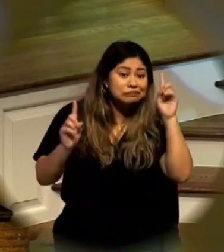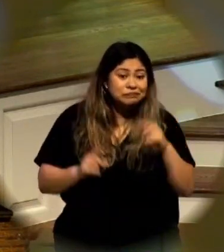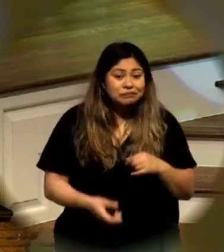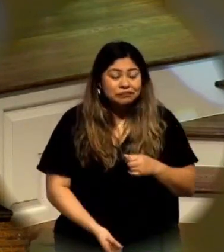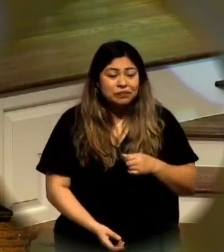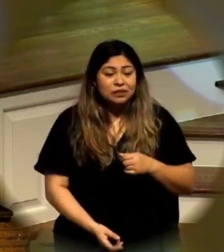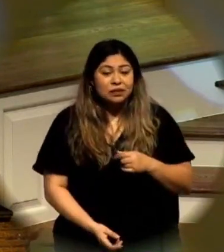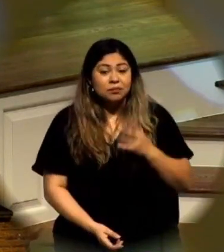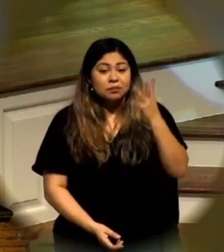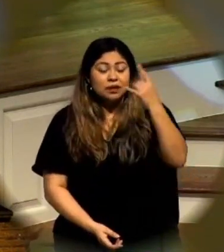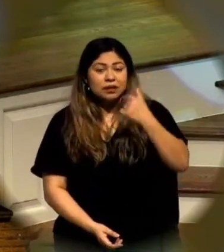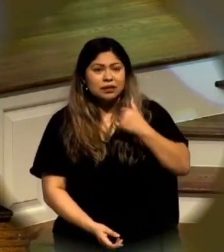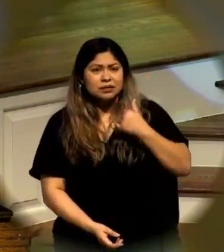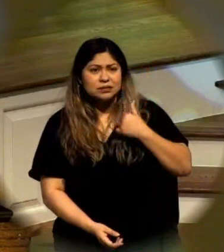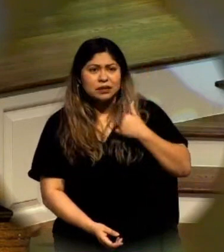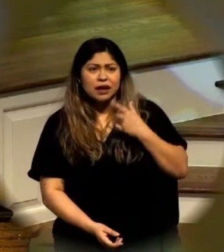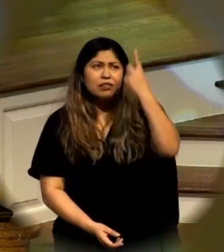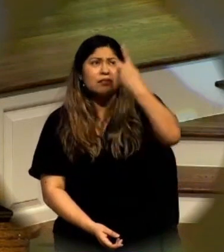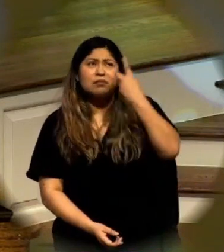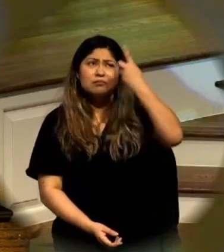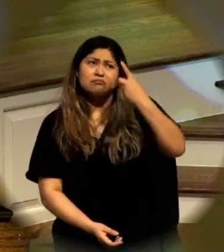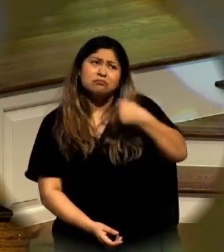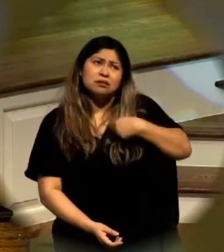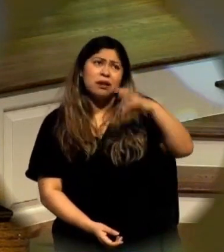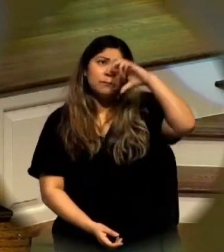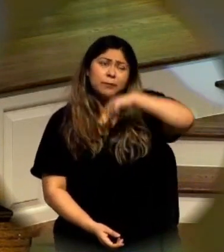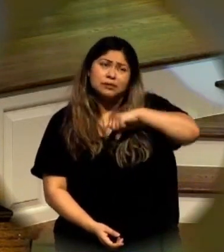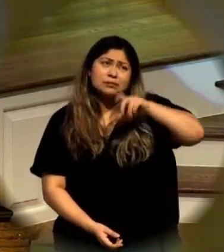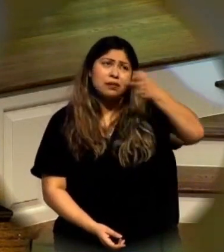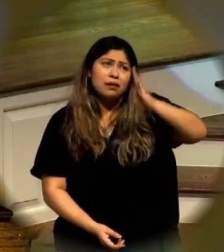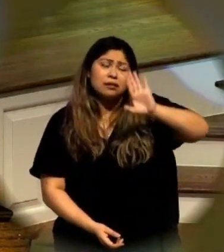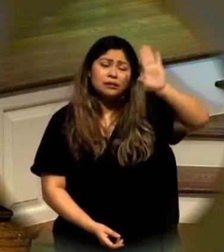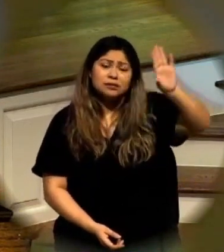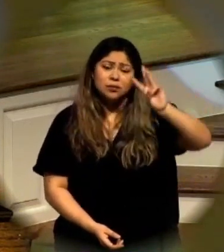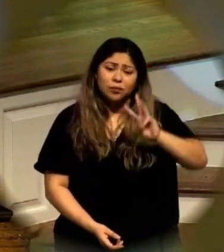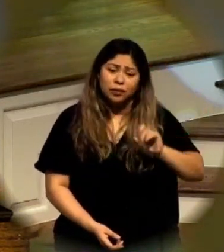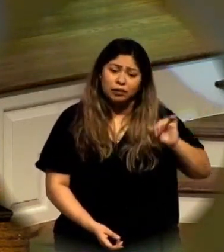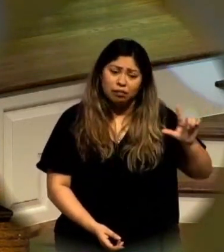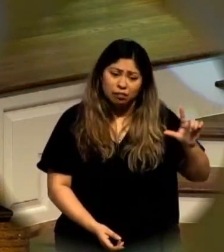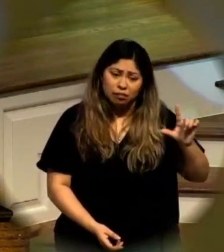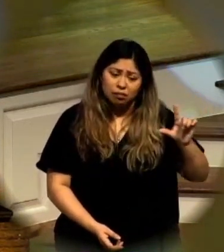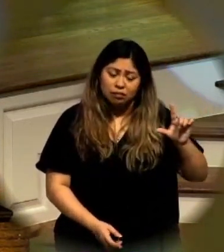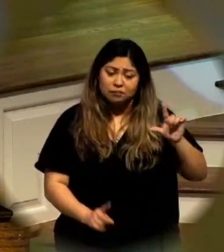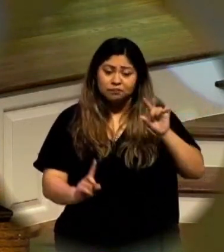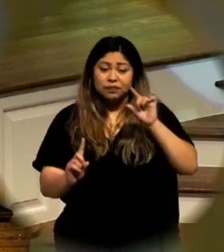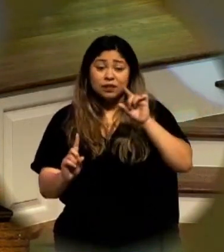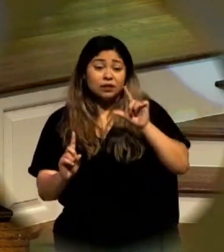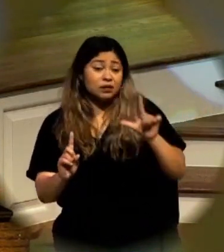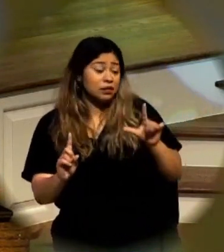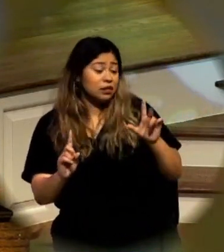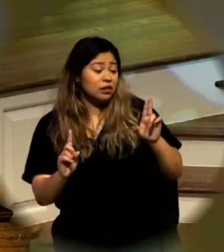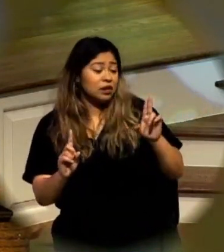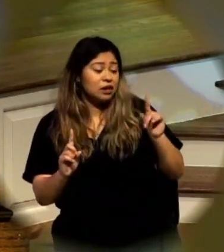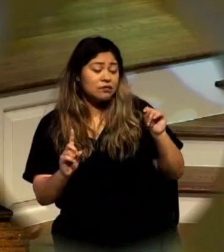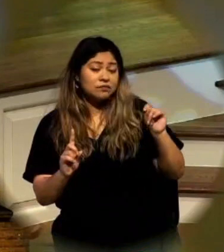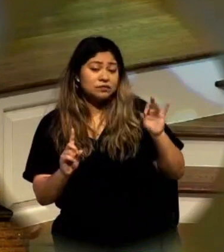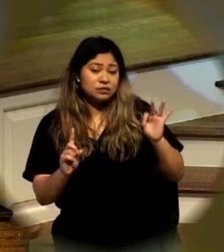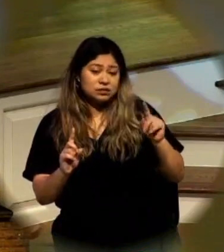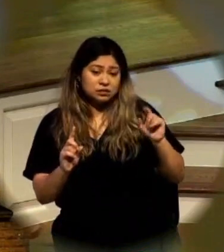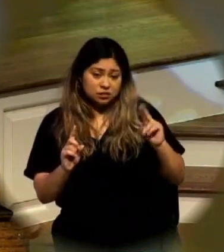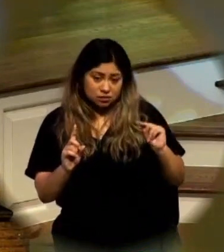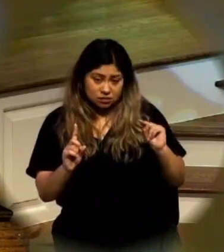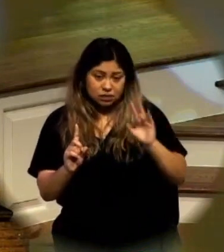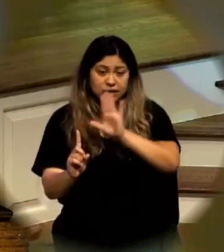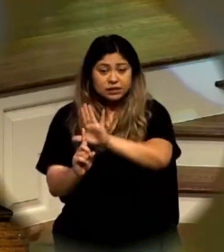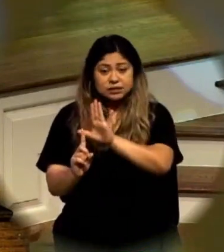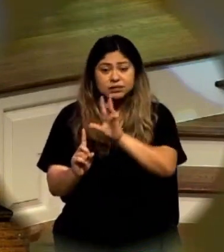I somehow miss God's will? His answer has given me great peace through the years. He says, behind the questioning is a